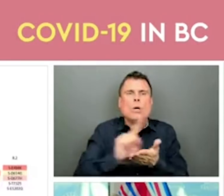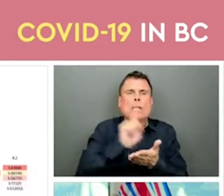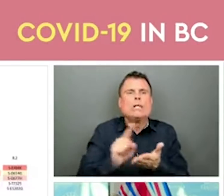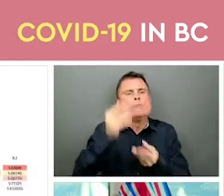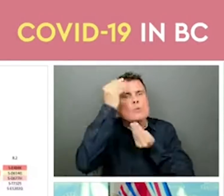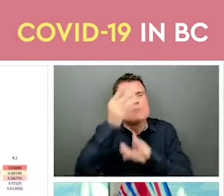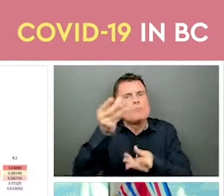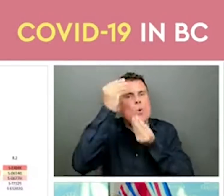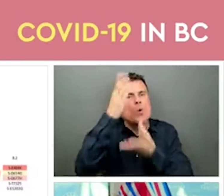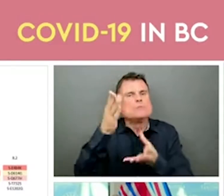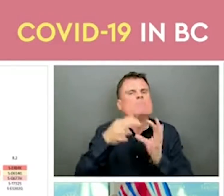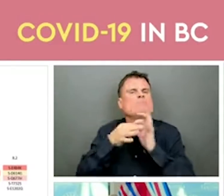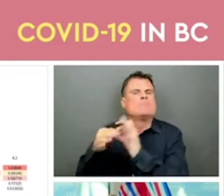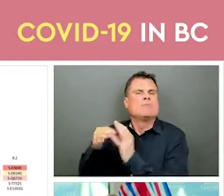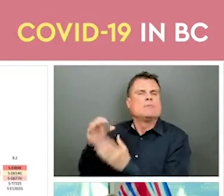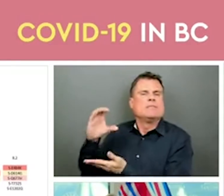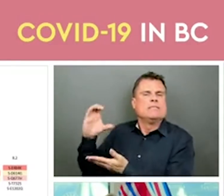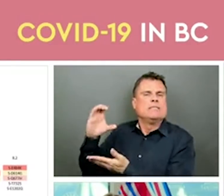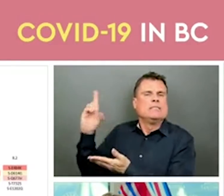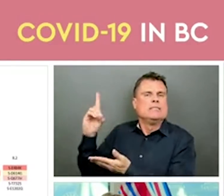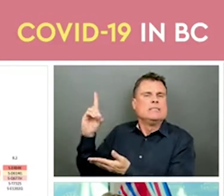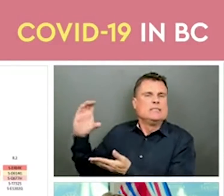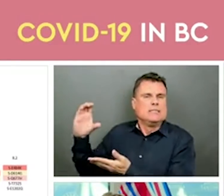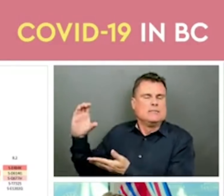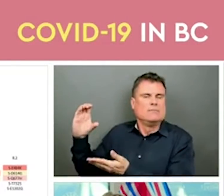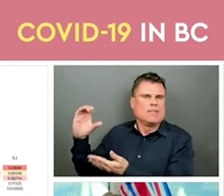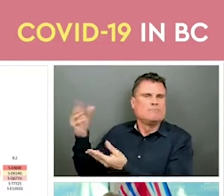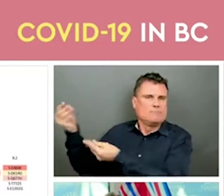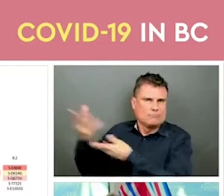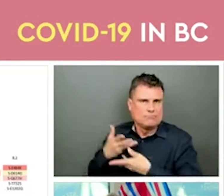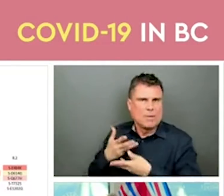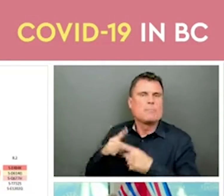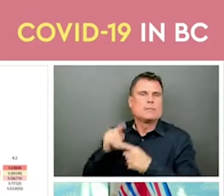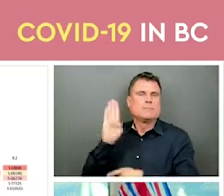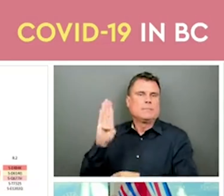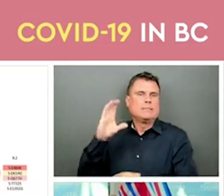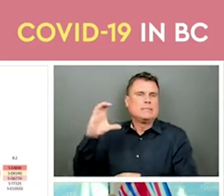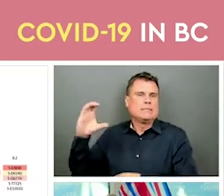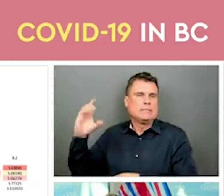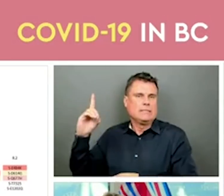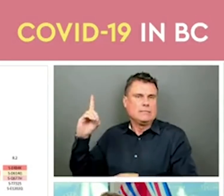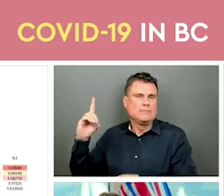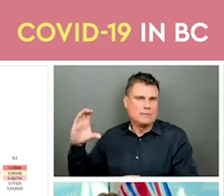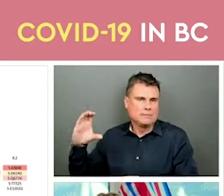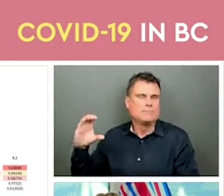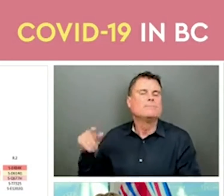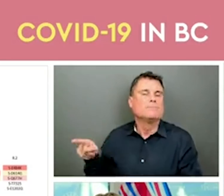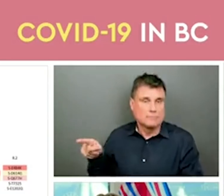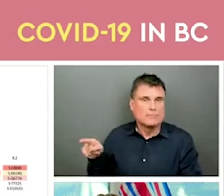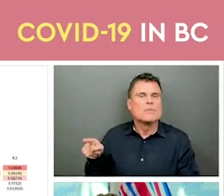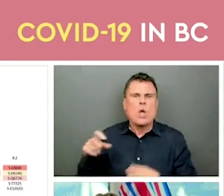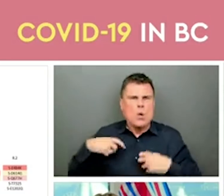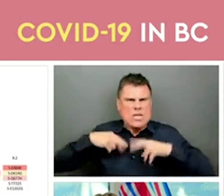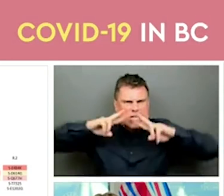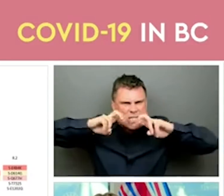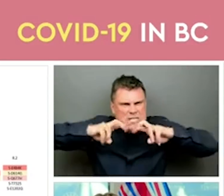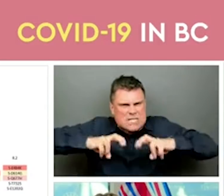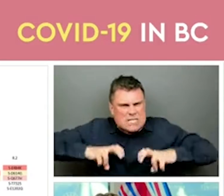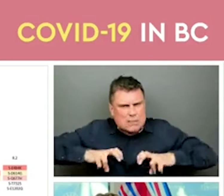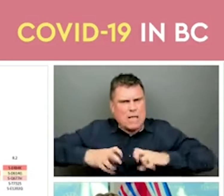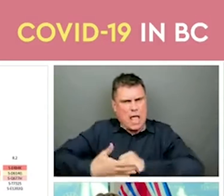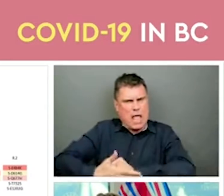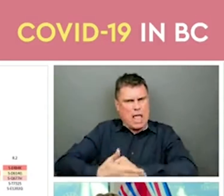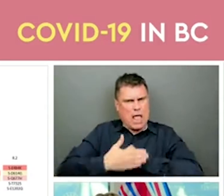CDC. And that way, our whole genome sequencing capacity can help us understand new